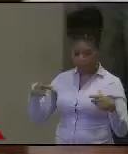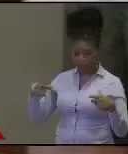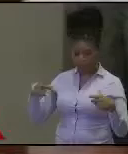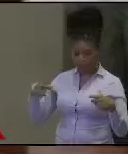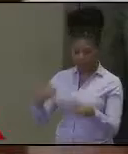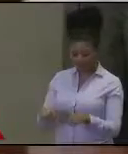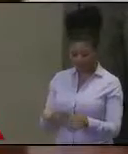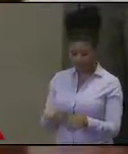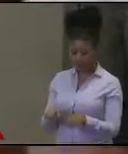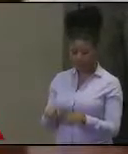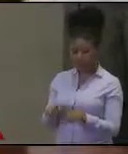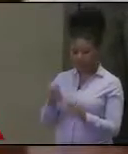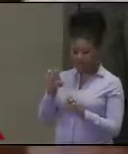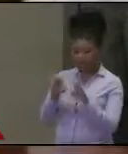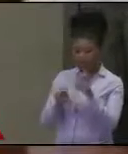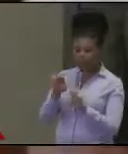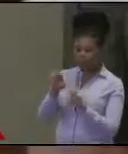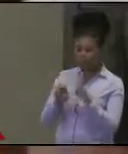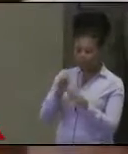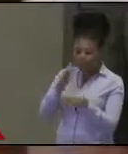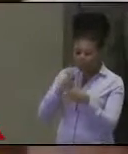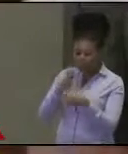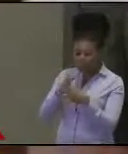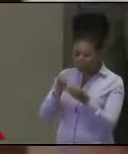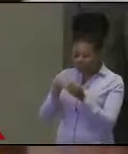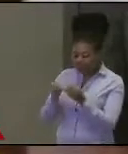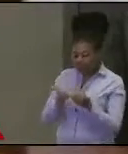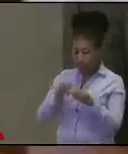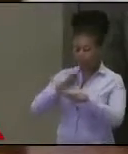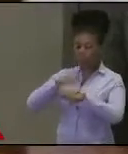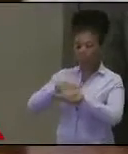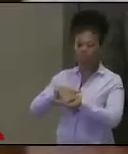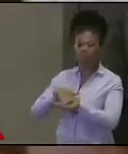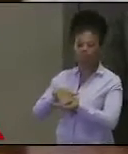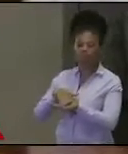to critically examine the efforts in creating a more